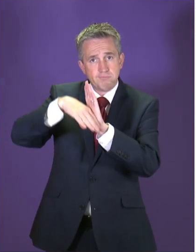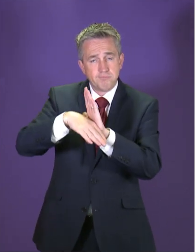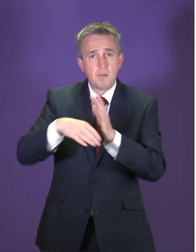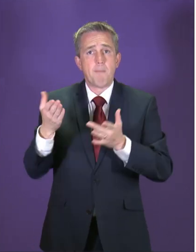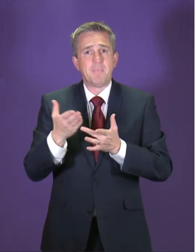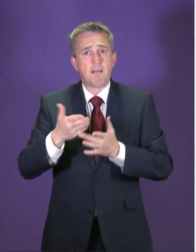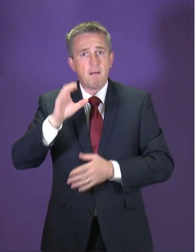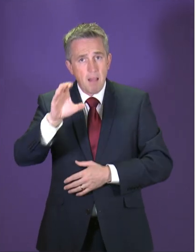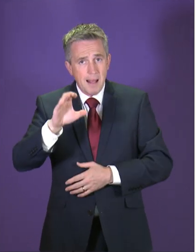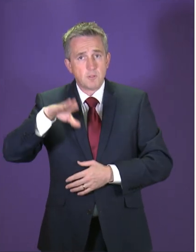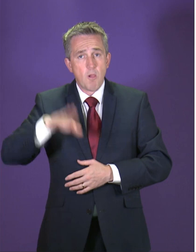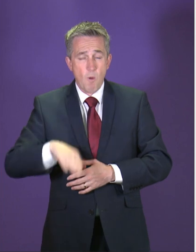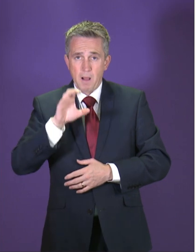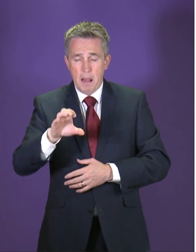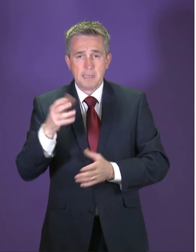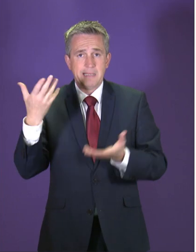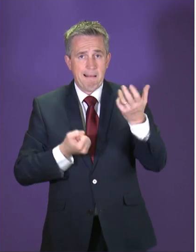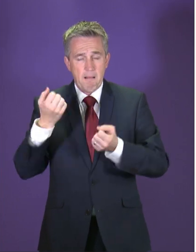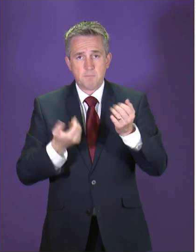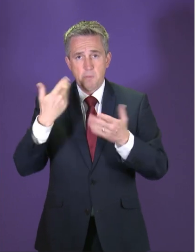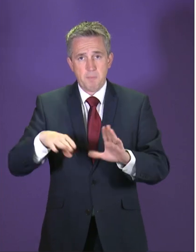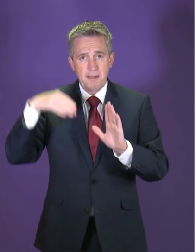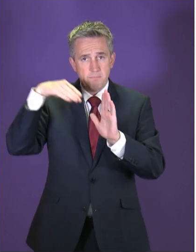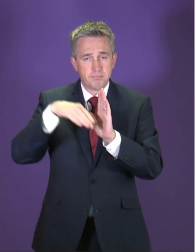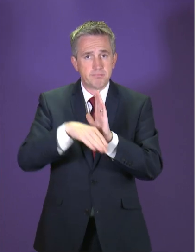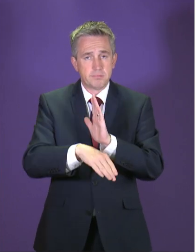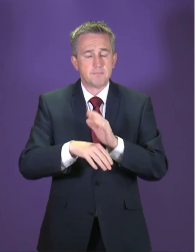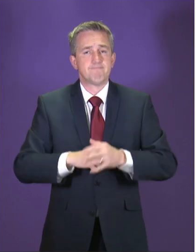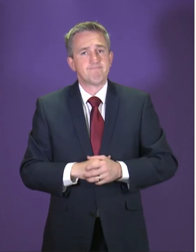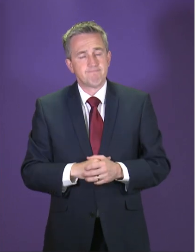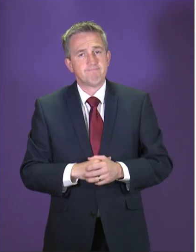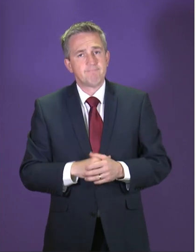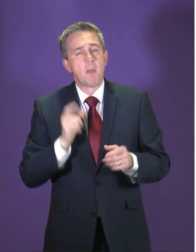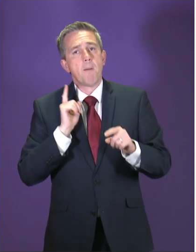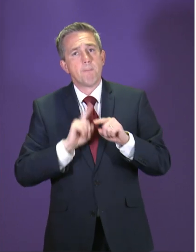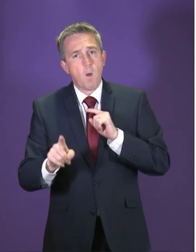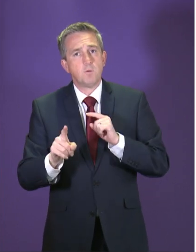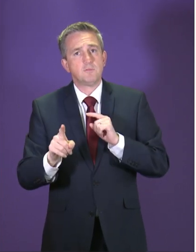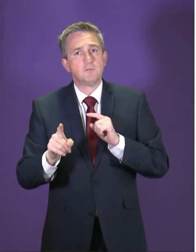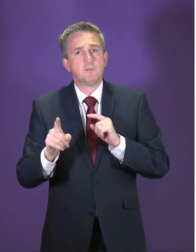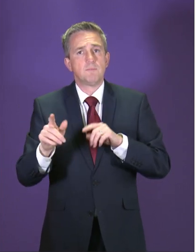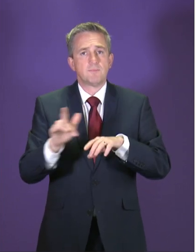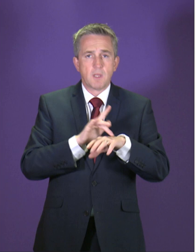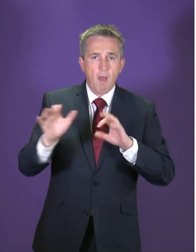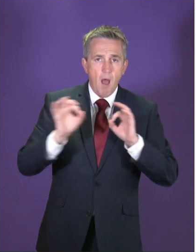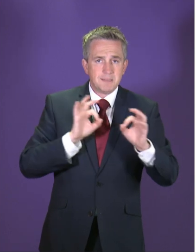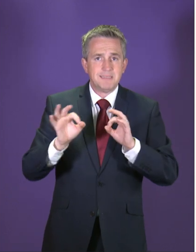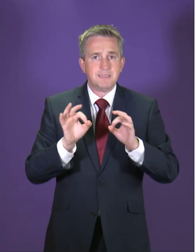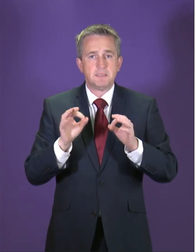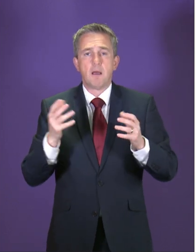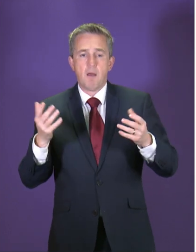middle or lower middle classes. Now, most artists are part of that stagnant